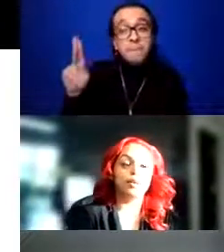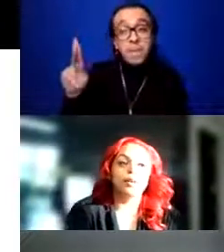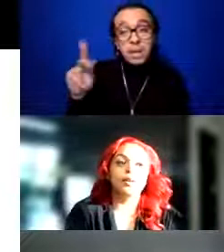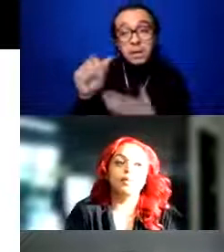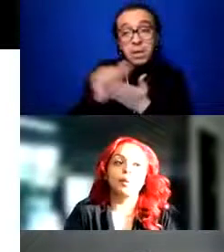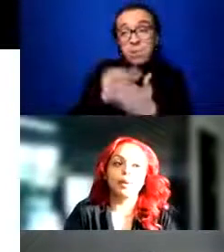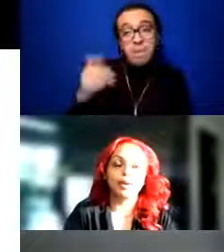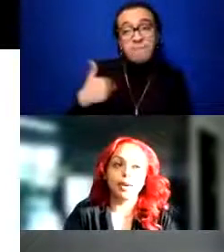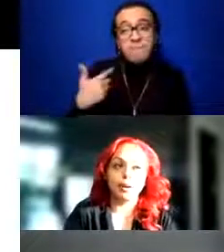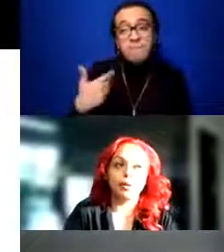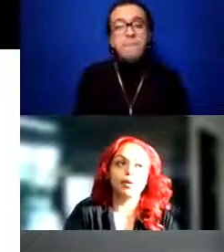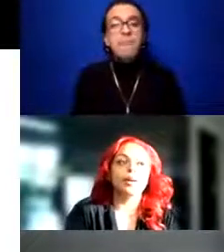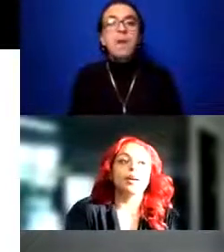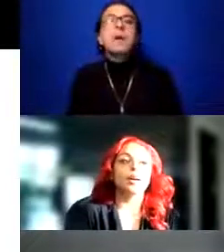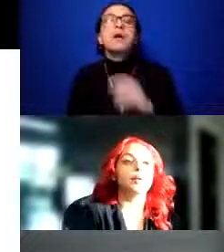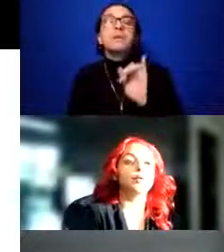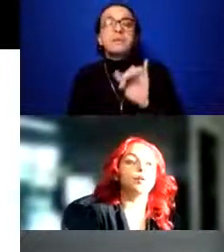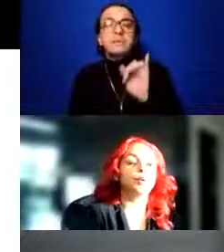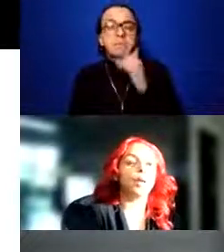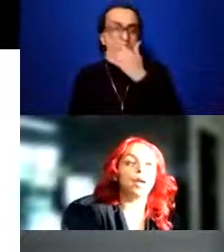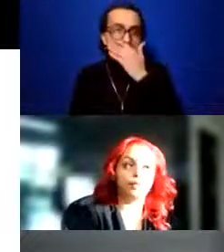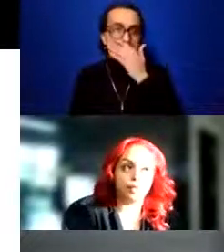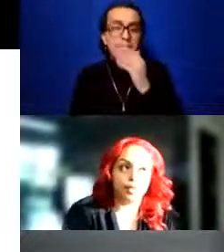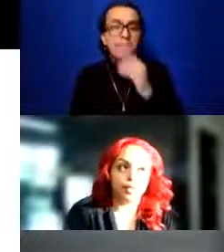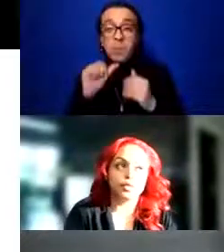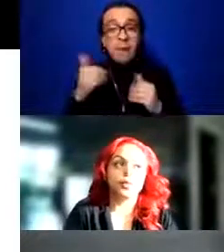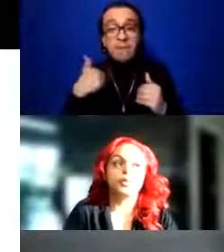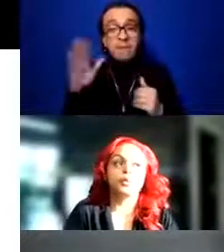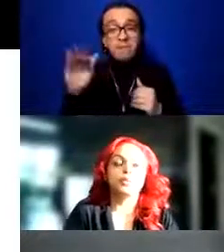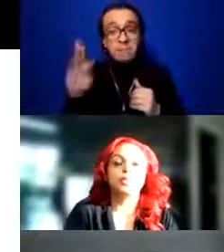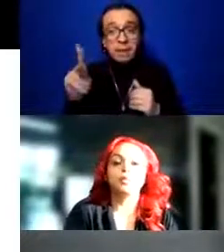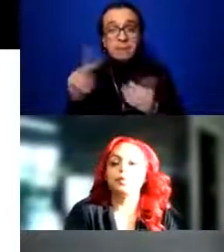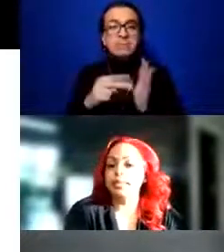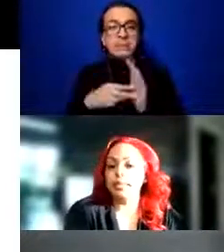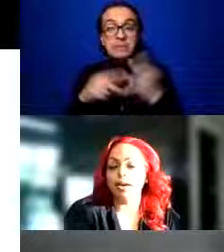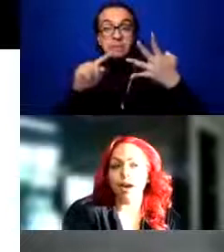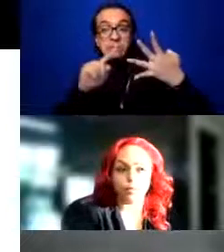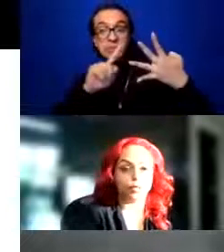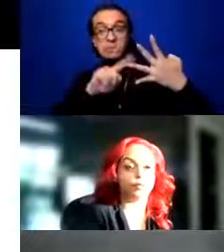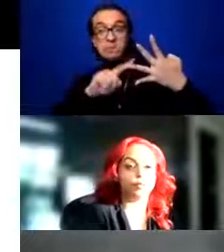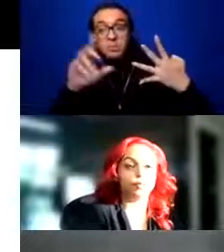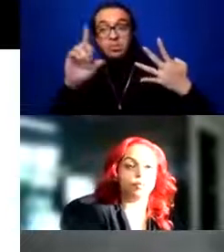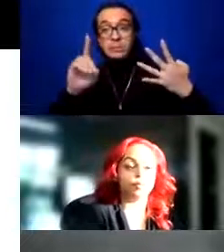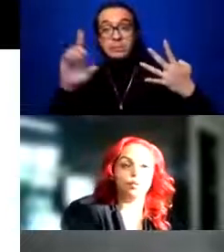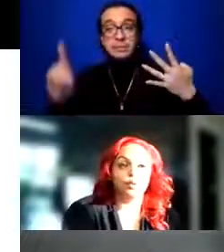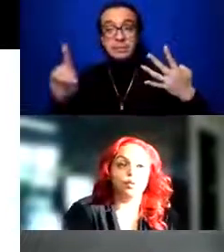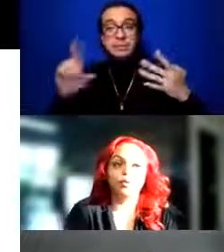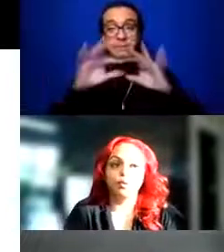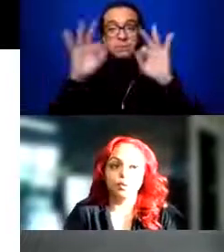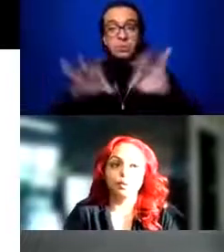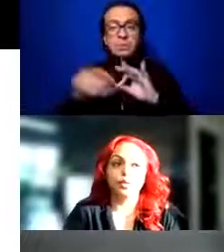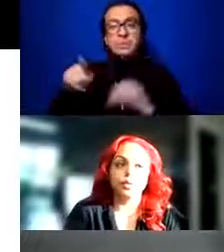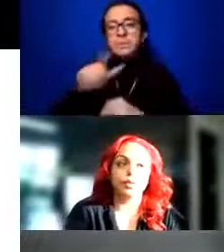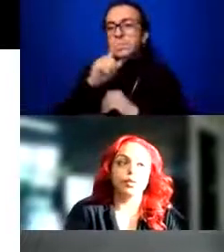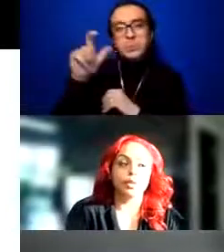have a bank account, you don't have to fill out the direct deposit. It's completely optional. So if